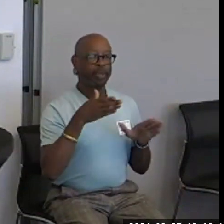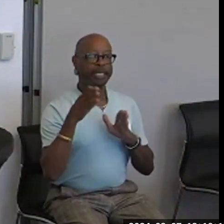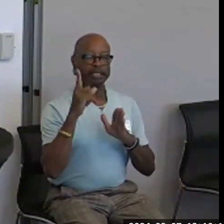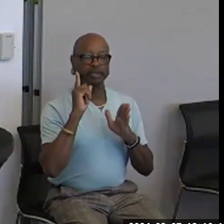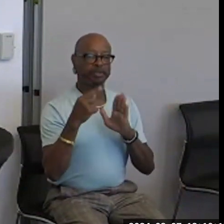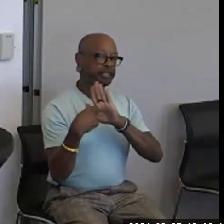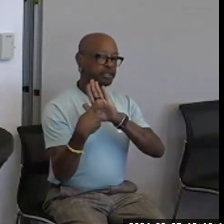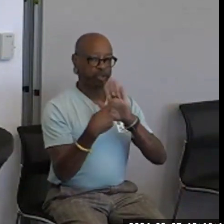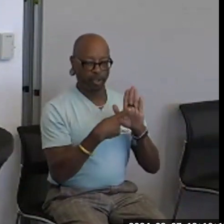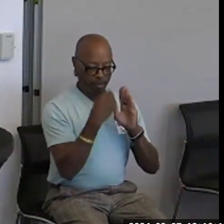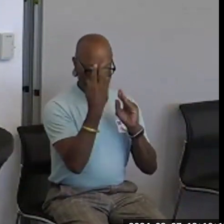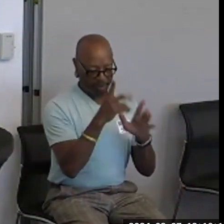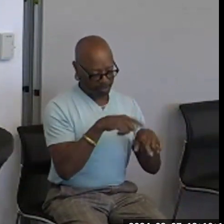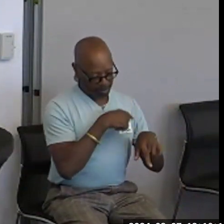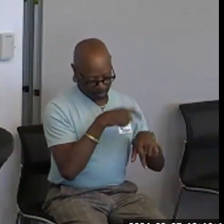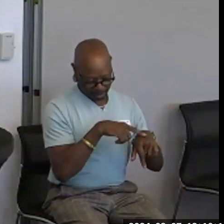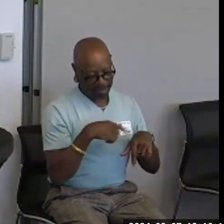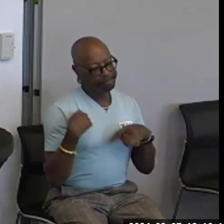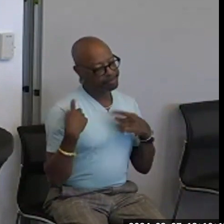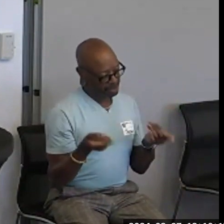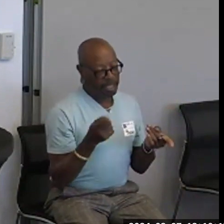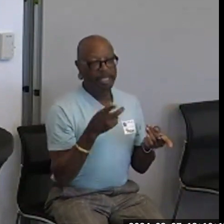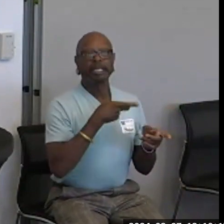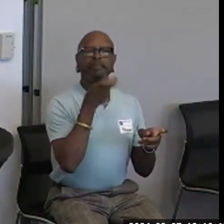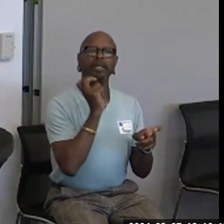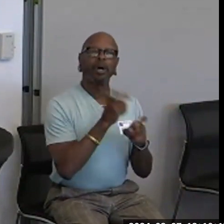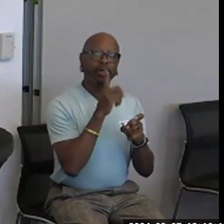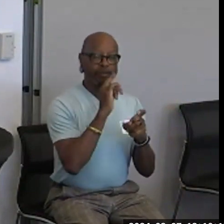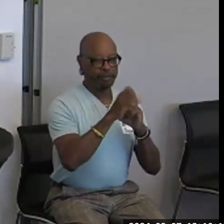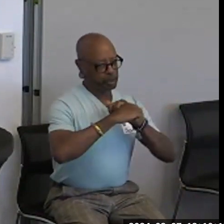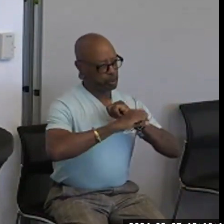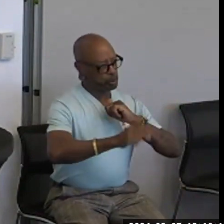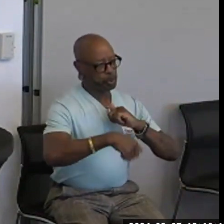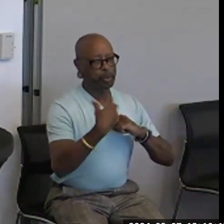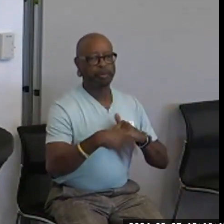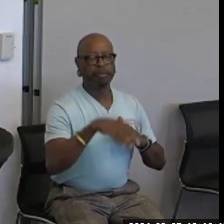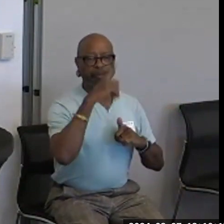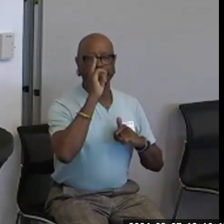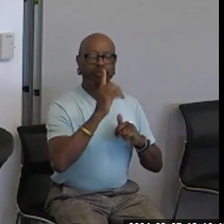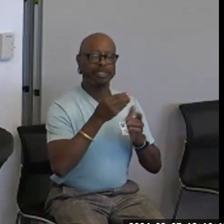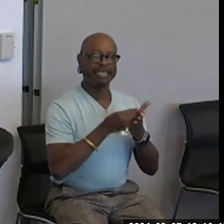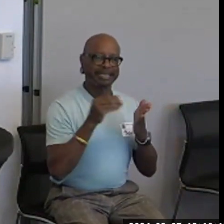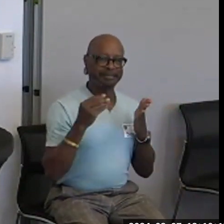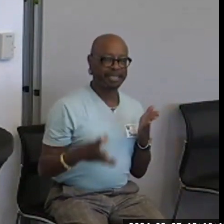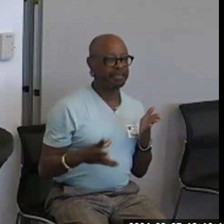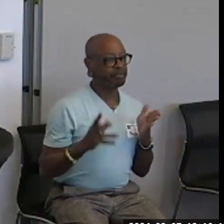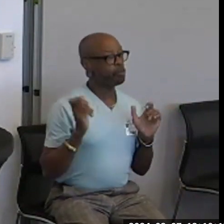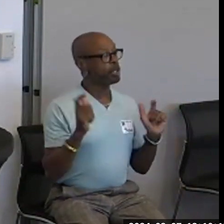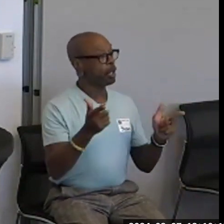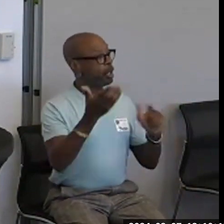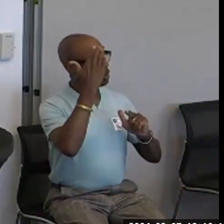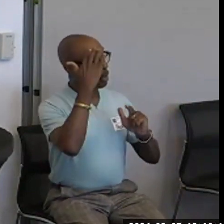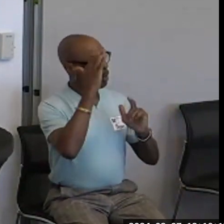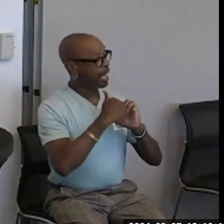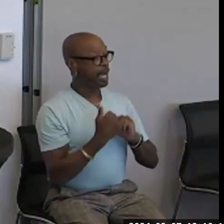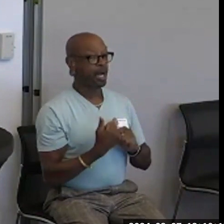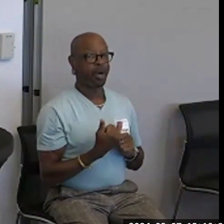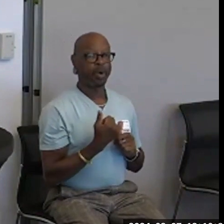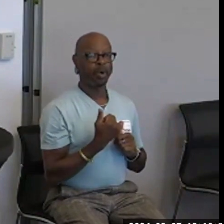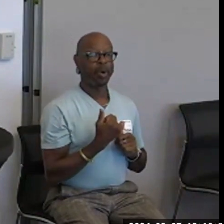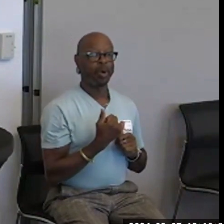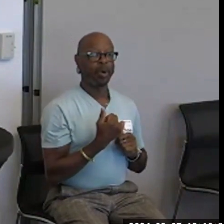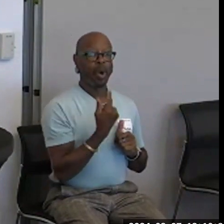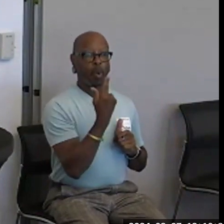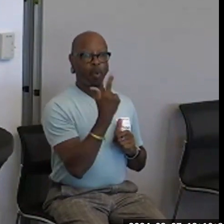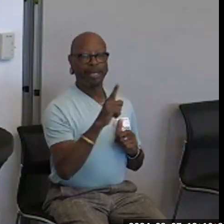for a long time. And it's been hard to commercialize. It's super expensive. We all know how much a one cell or